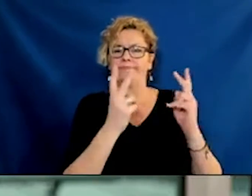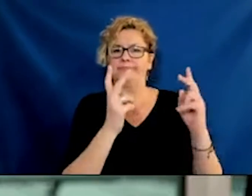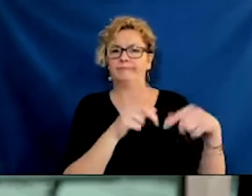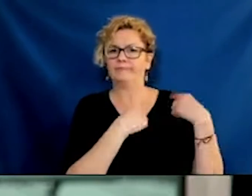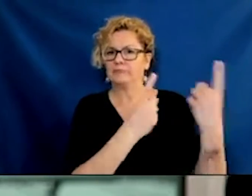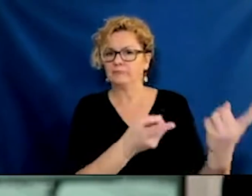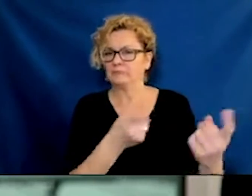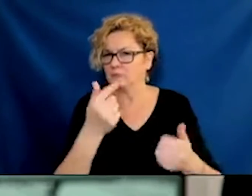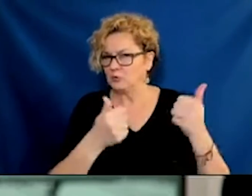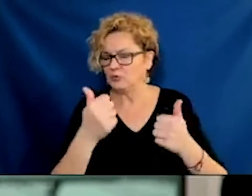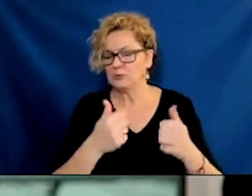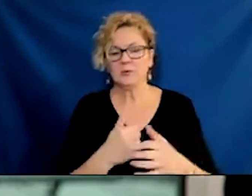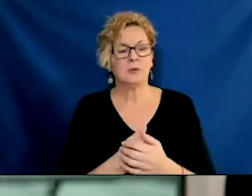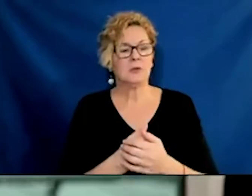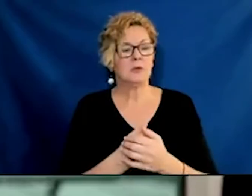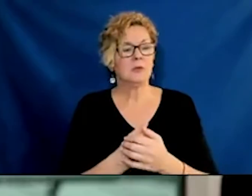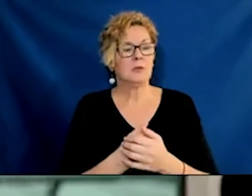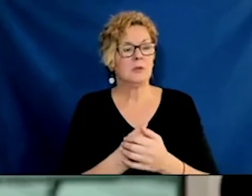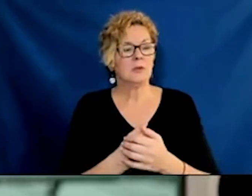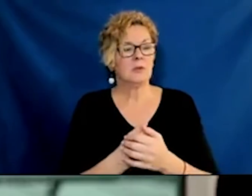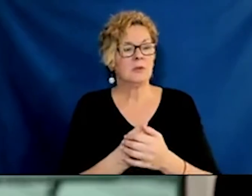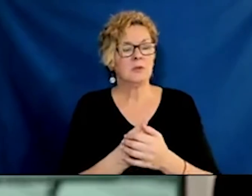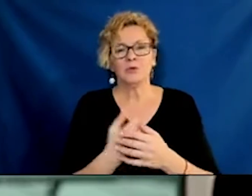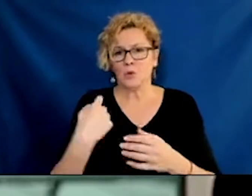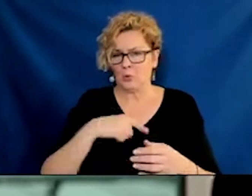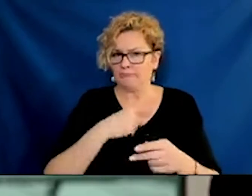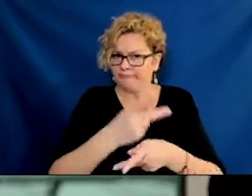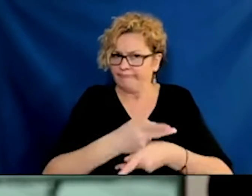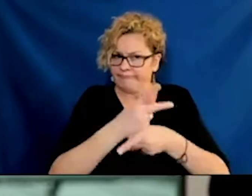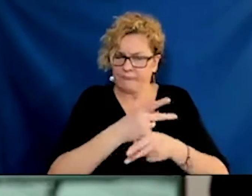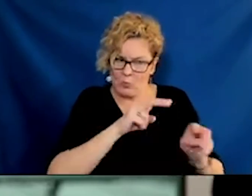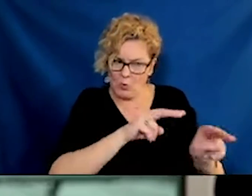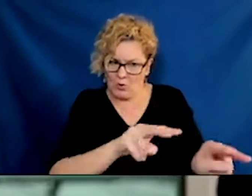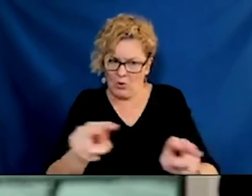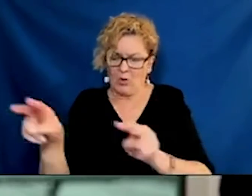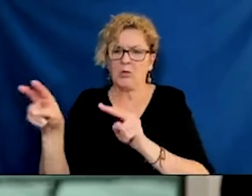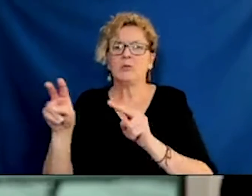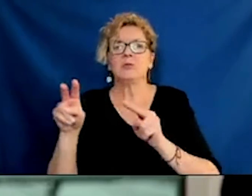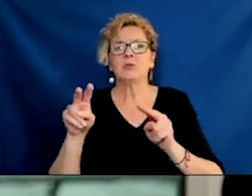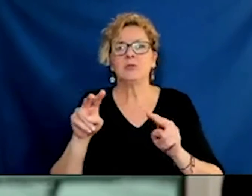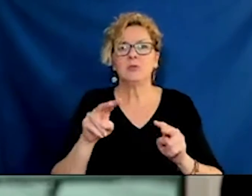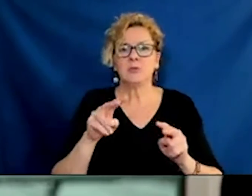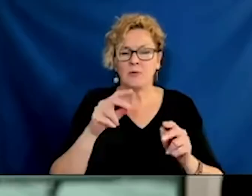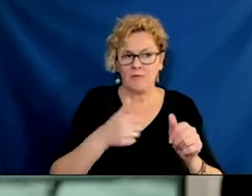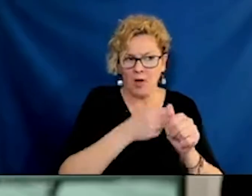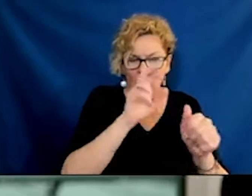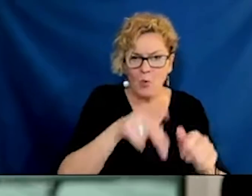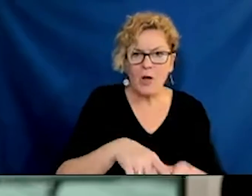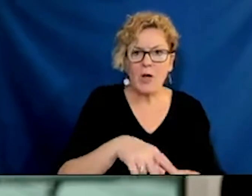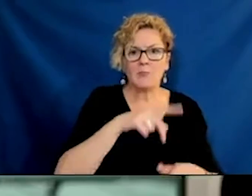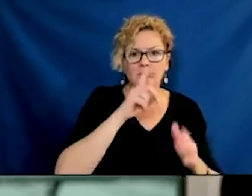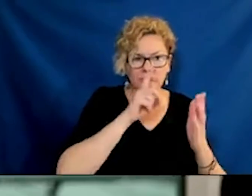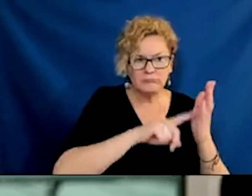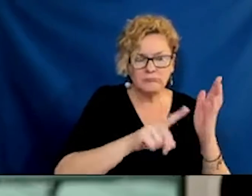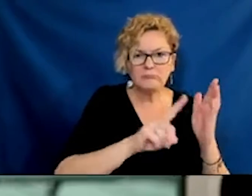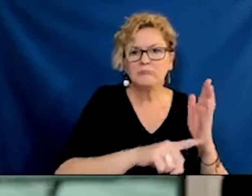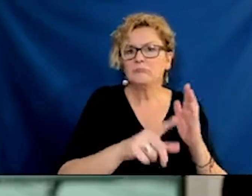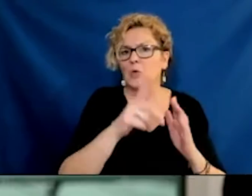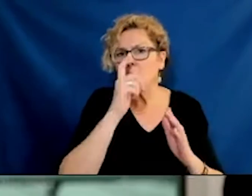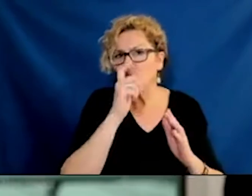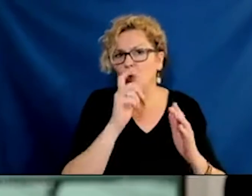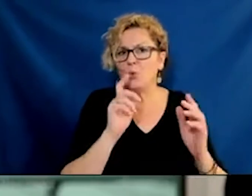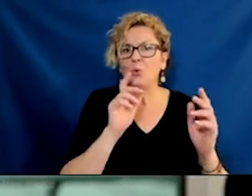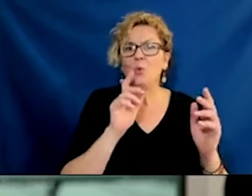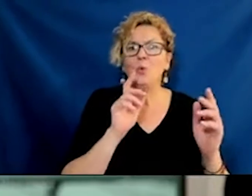have been associated with any of the known variants of concern. Do you have a follow-up, Marcella? I do.